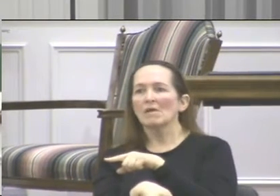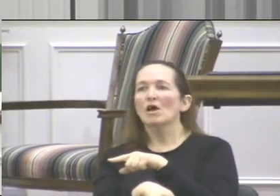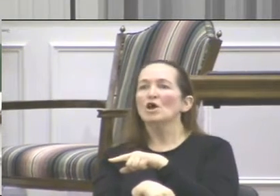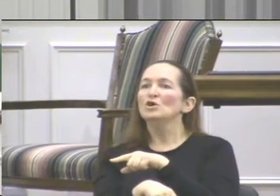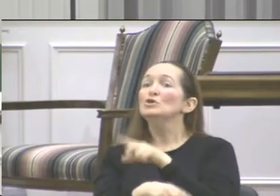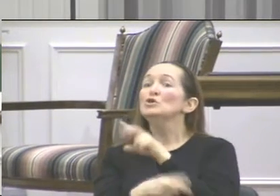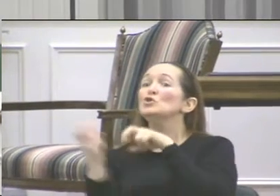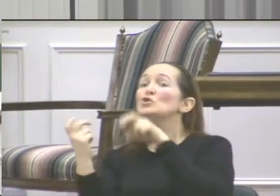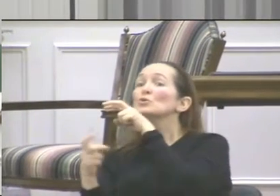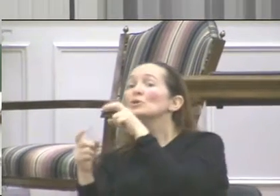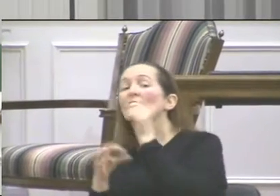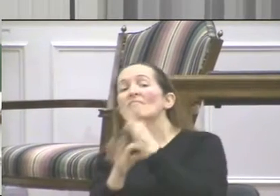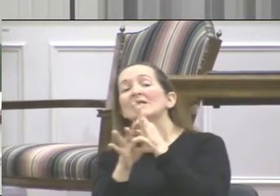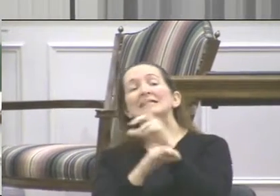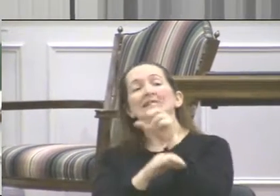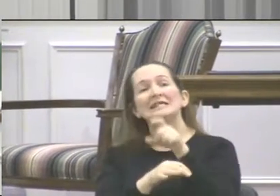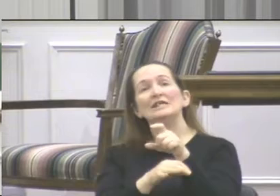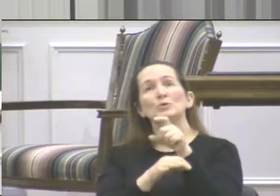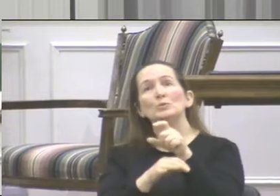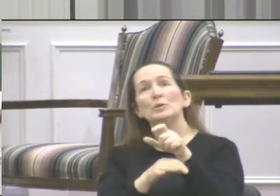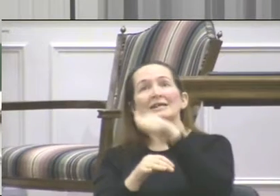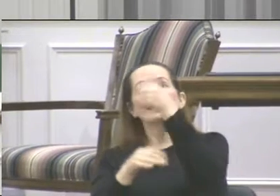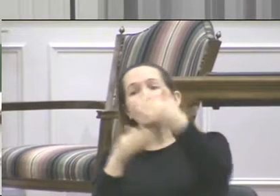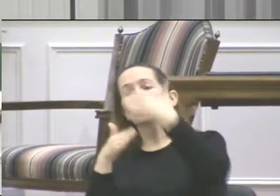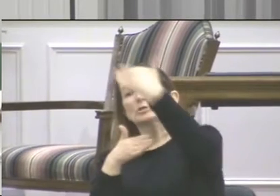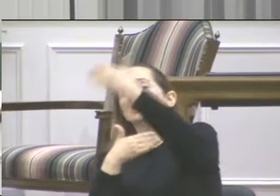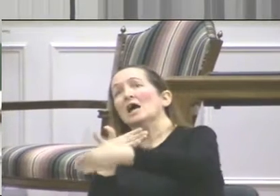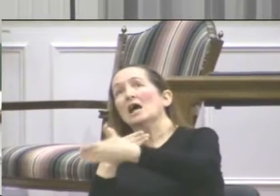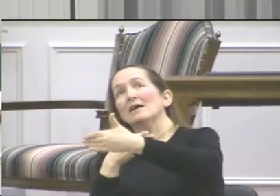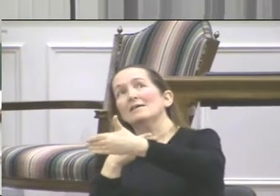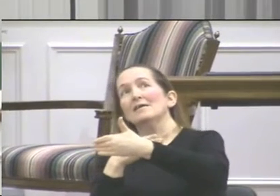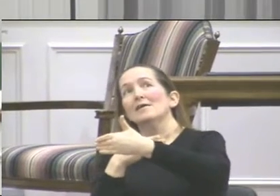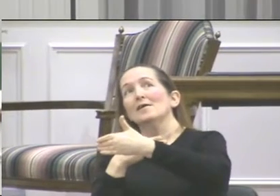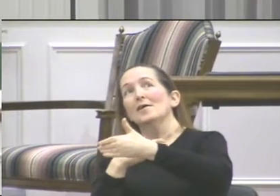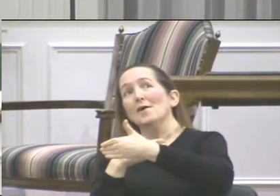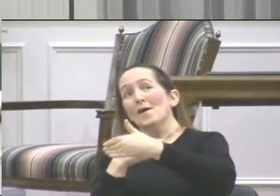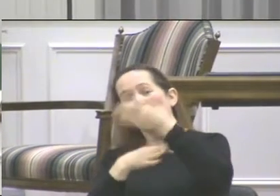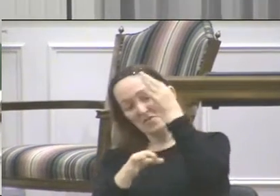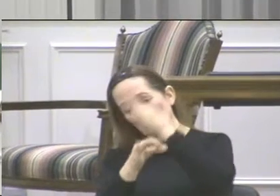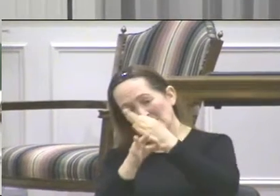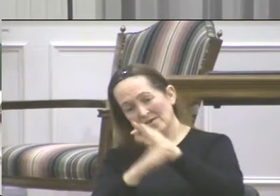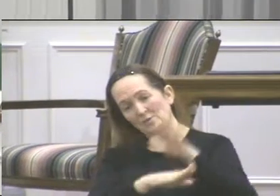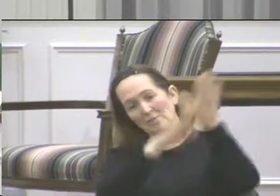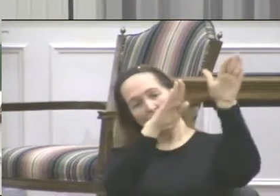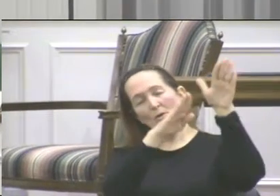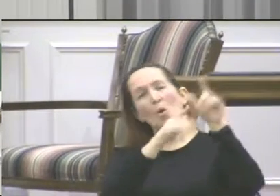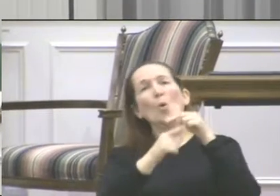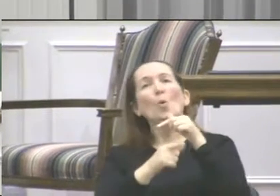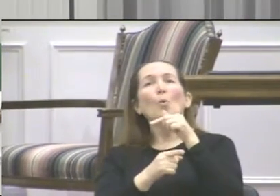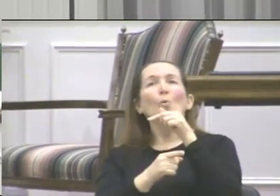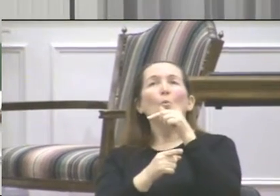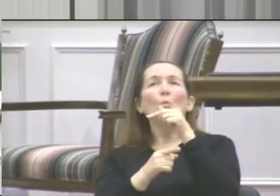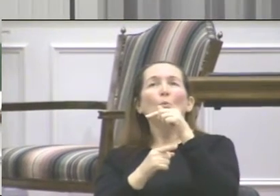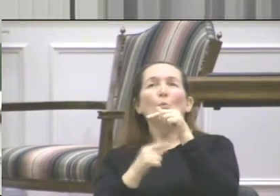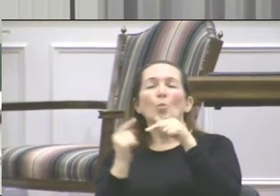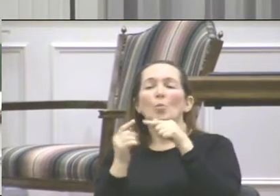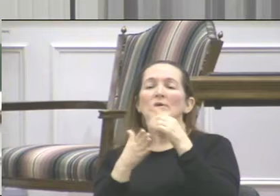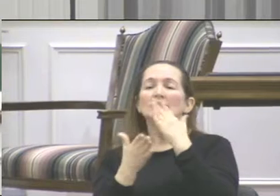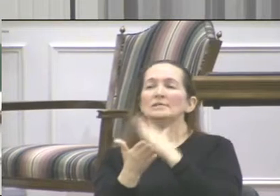We need to get to the other side of the faith mountain where we quit trying to do it by our power and rely on